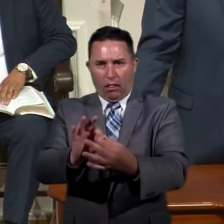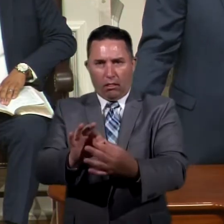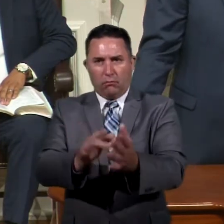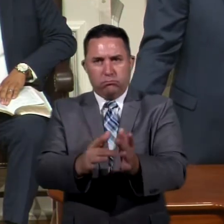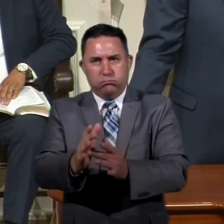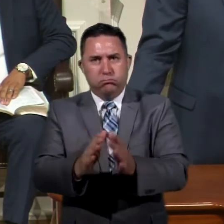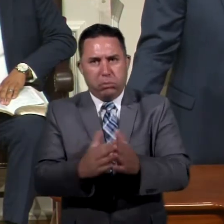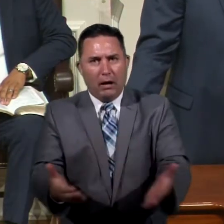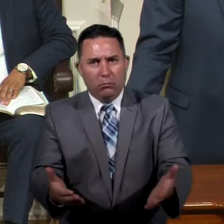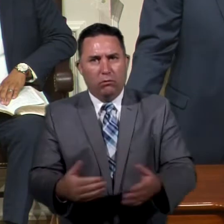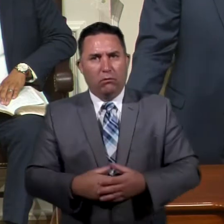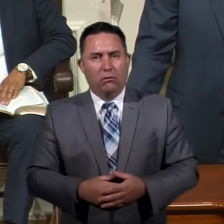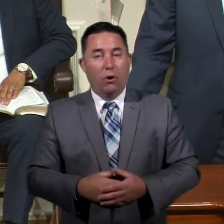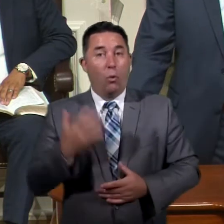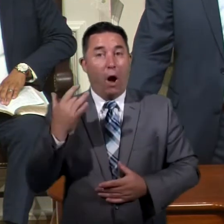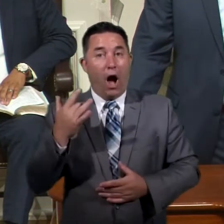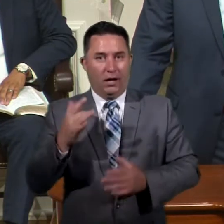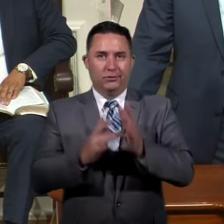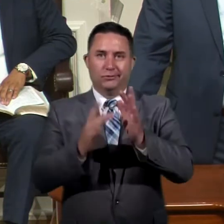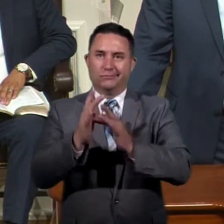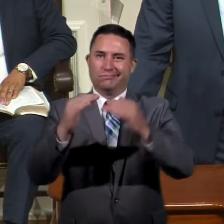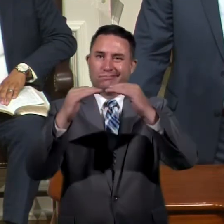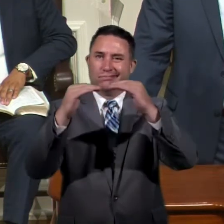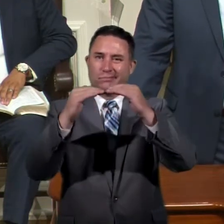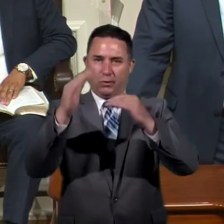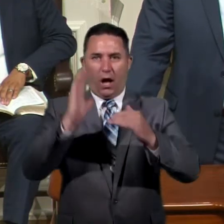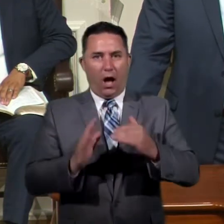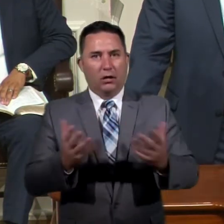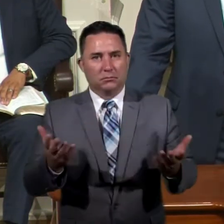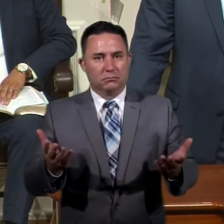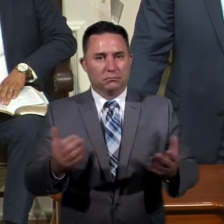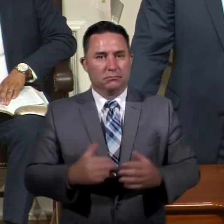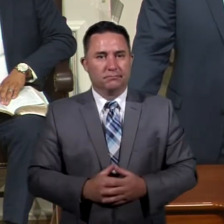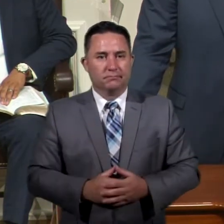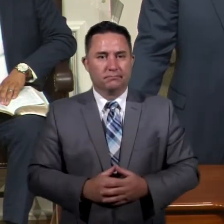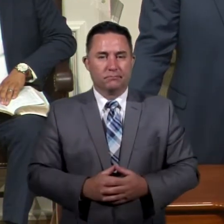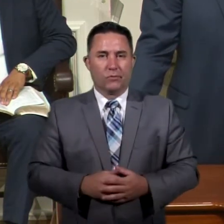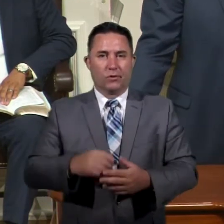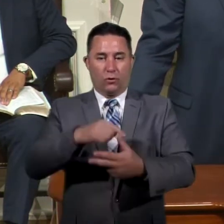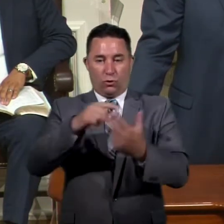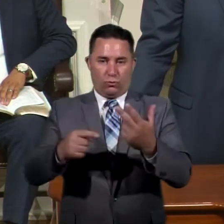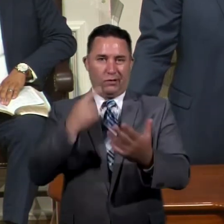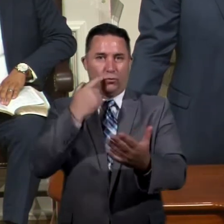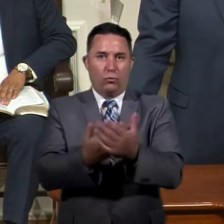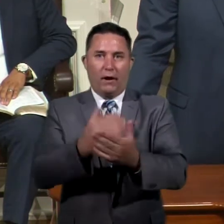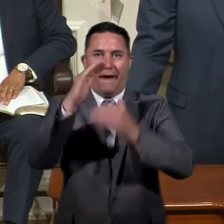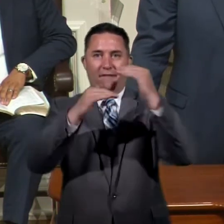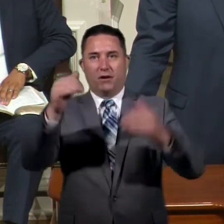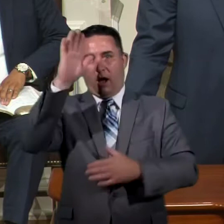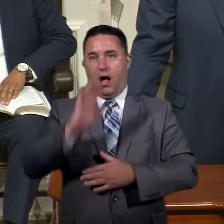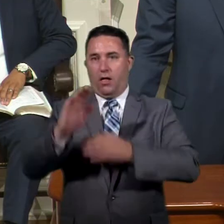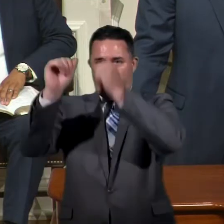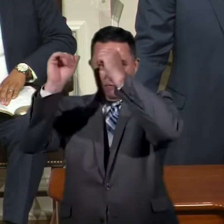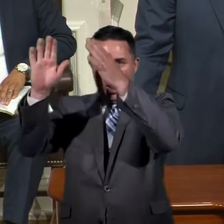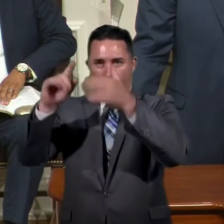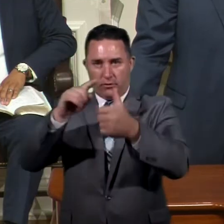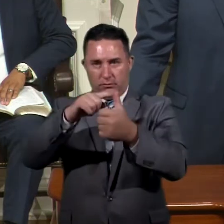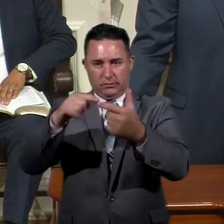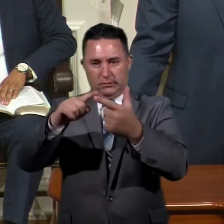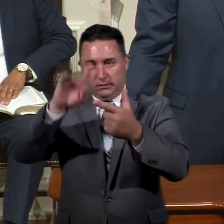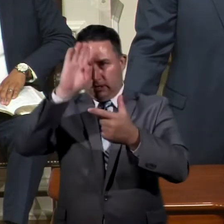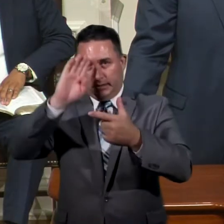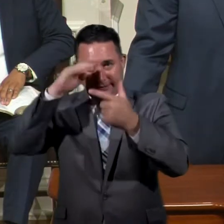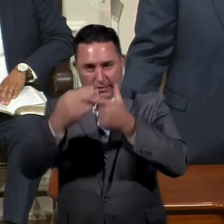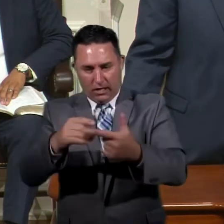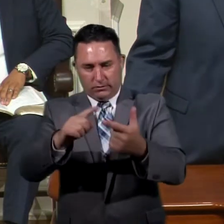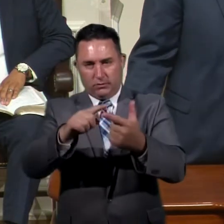Dios de la Biblia. Because he's equal with God. Porque él es igual que Dios. There are three that bear record in heaven: God the Father, God the Son, and God